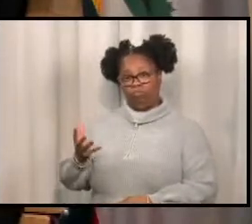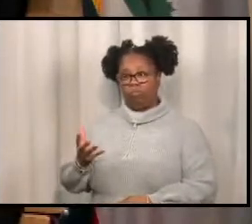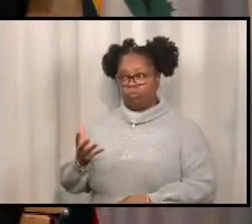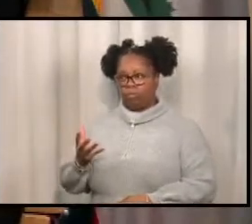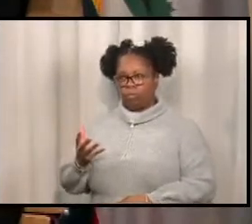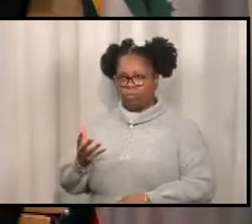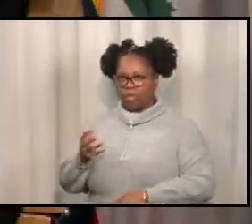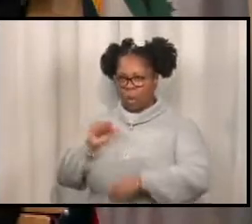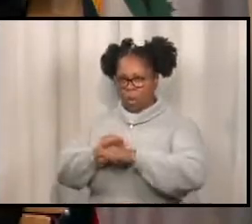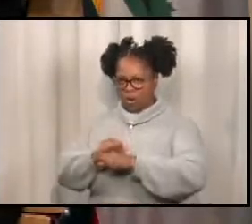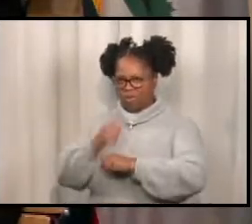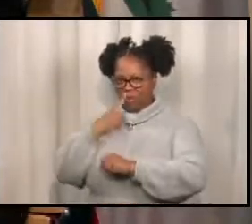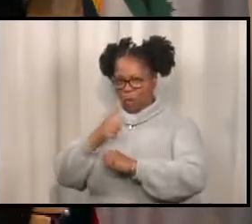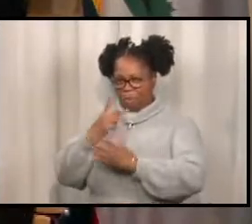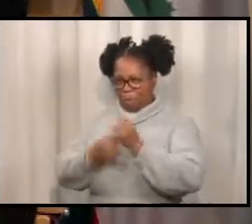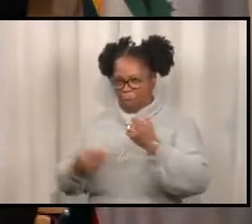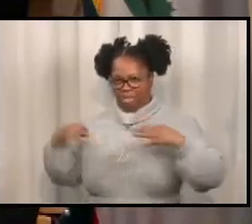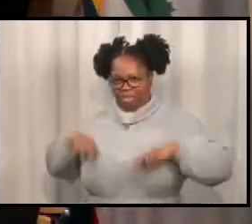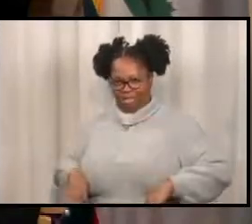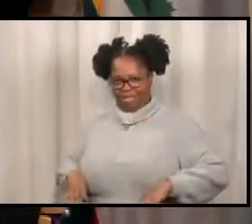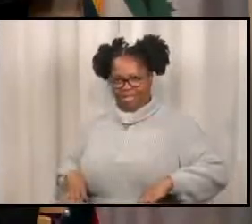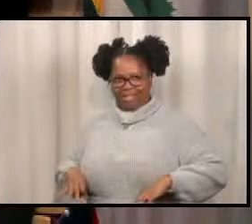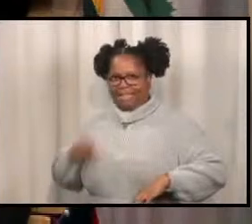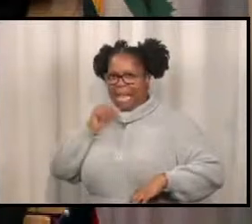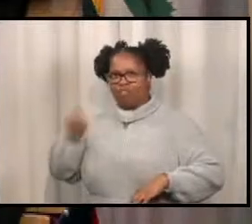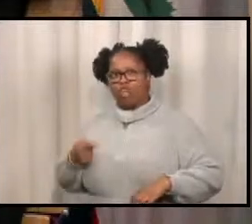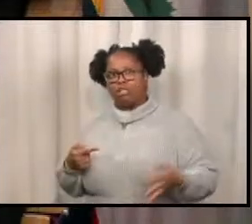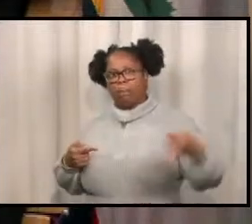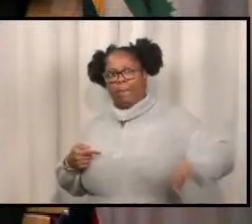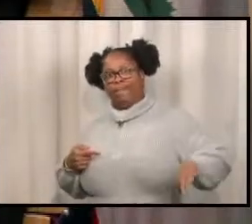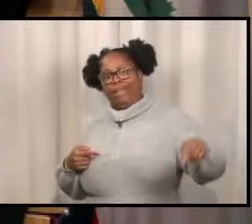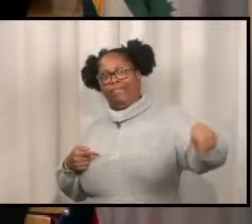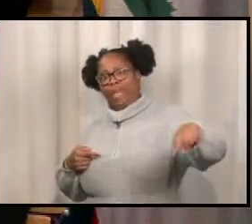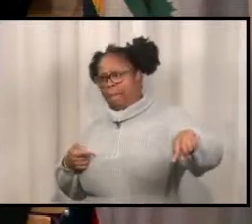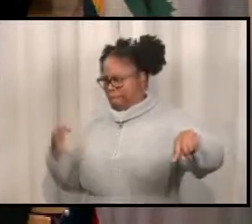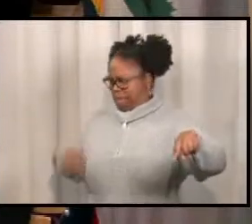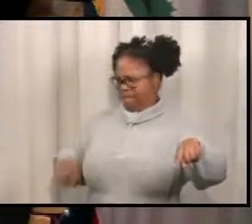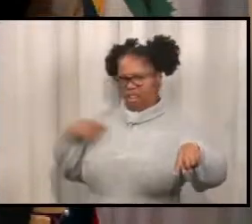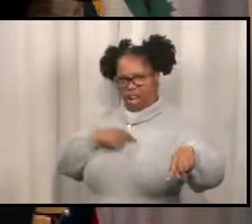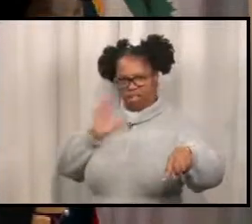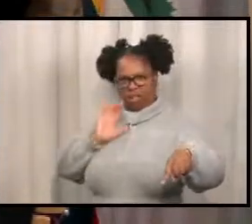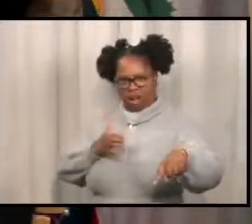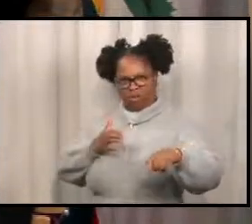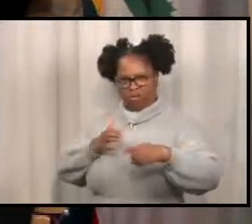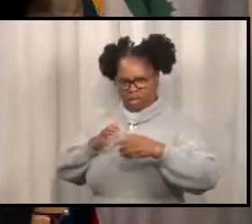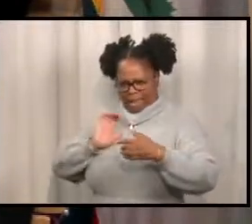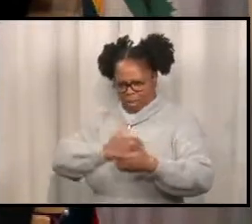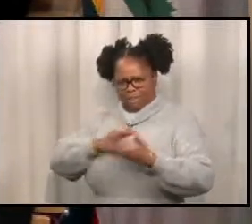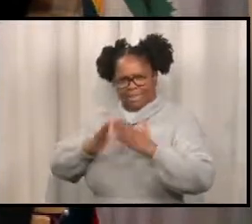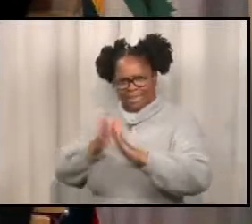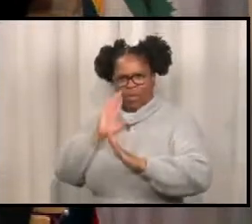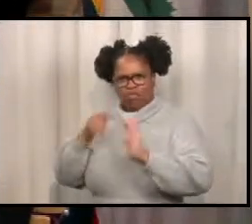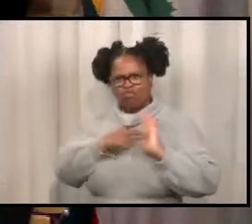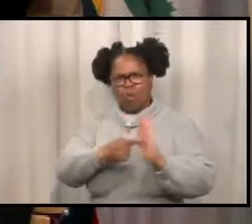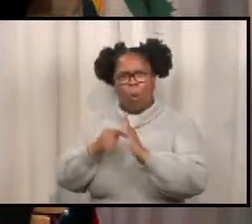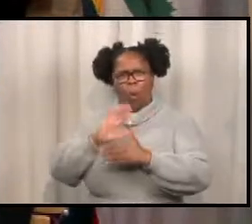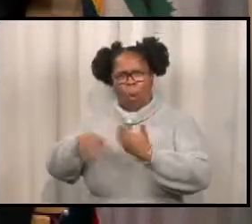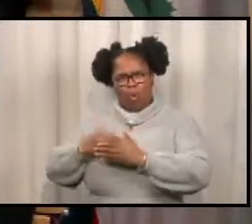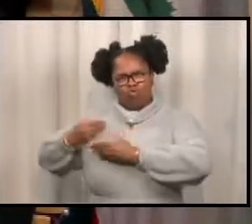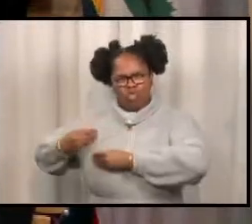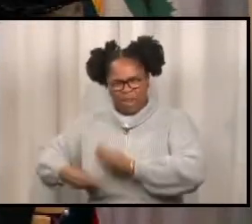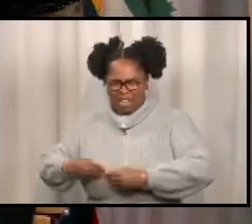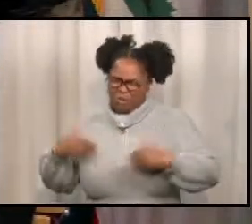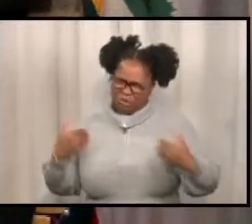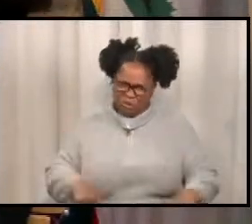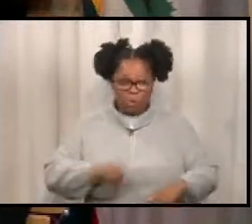mutual, right? It's not just about providing the opportunity to them, it's an opportunity for our city to showcase to a whole generation how cool it is to